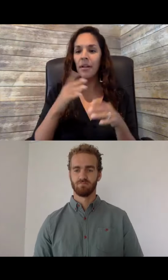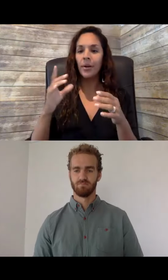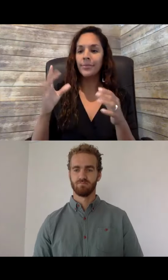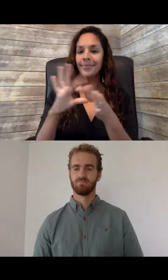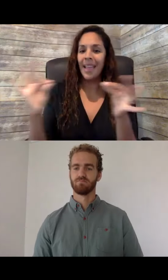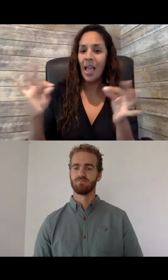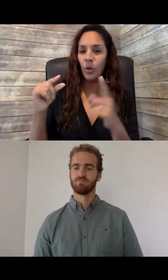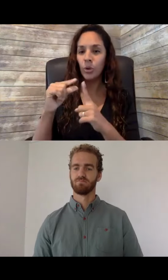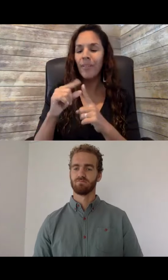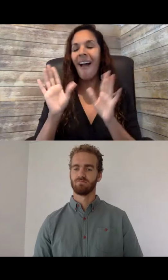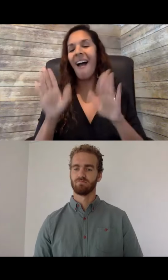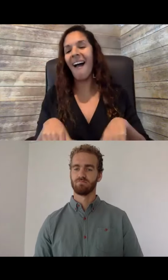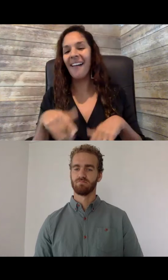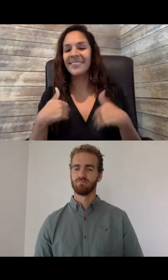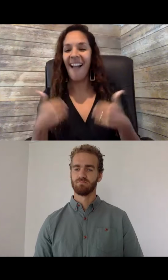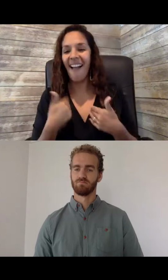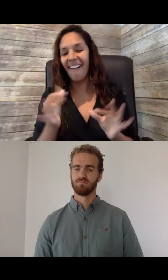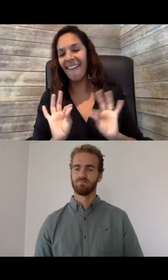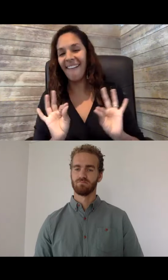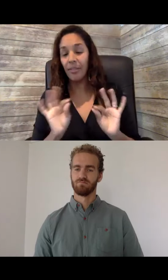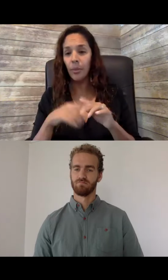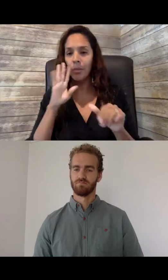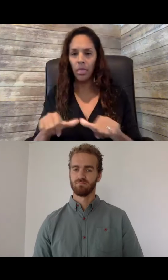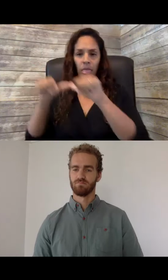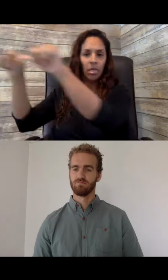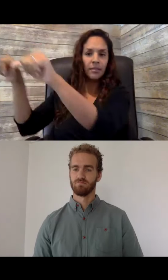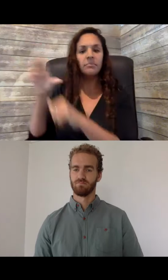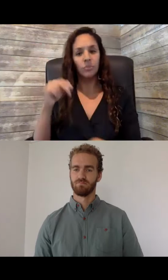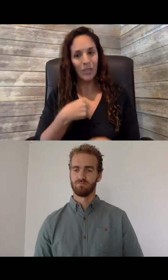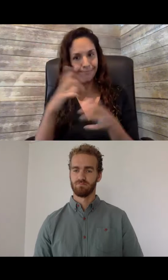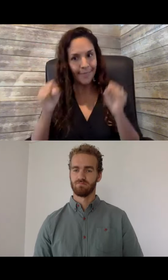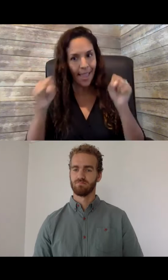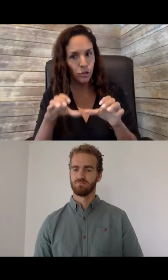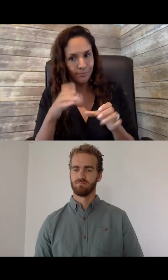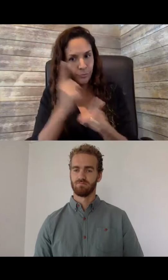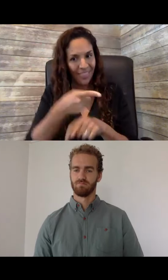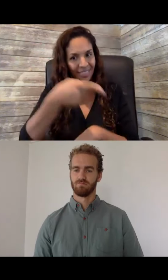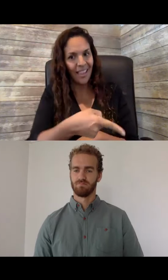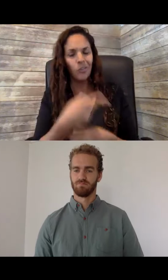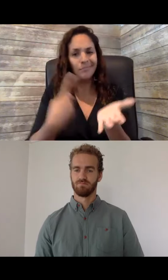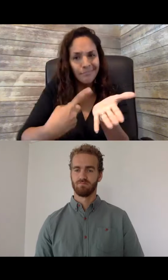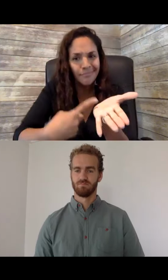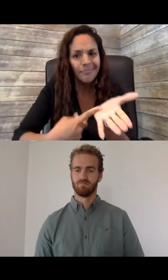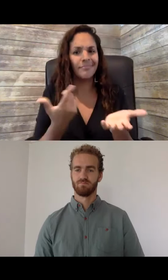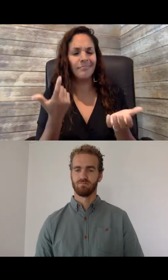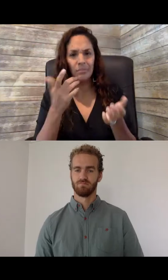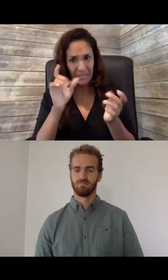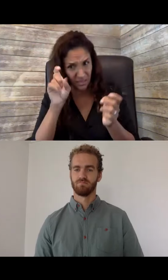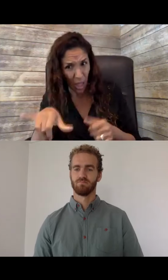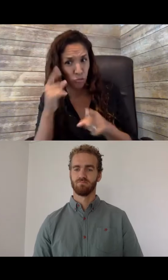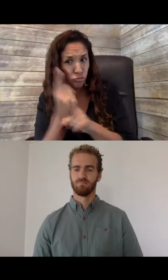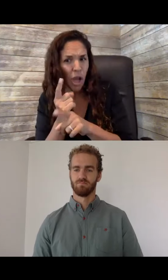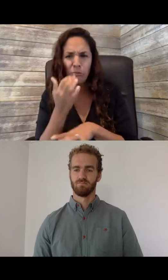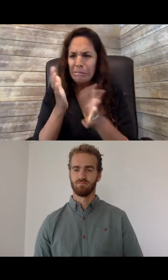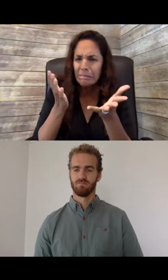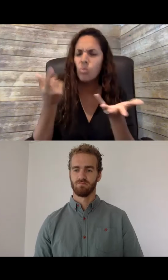minimize it, like Jacy mentioned. With those particular words, oh, they're young, it's okay, it's no big deal. No, we want to make sure that stops. Have